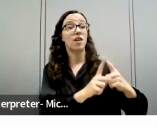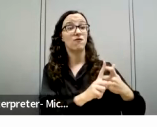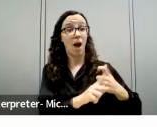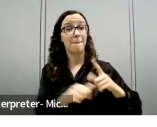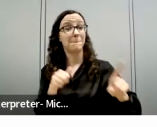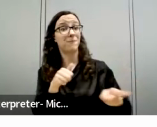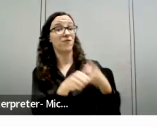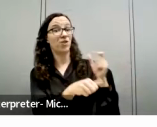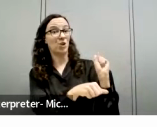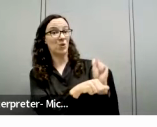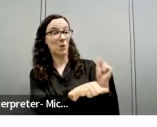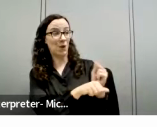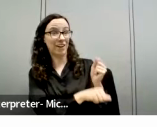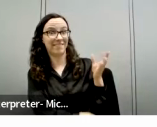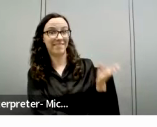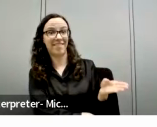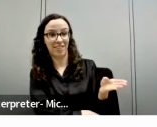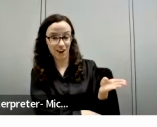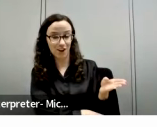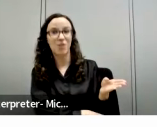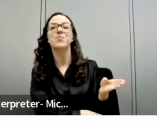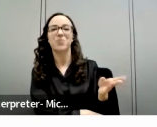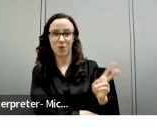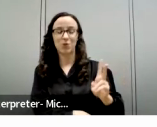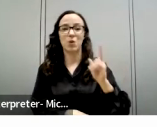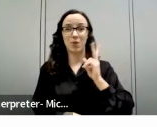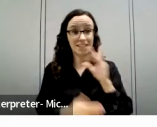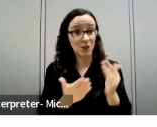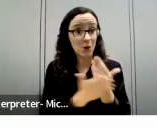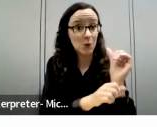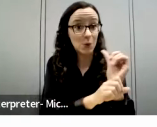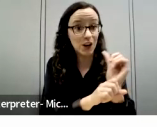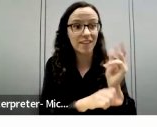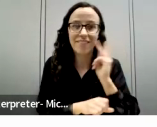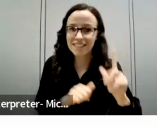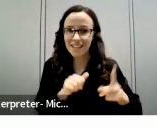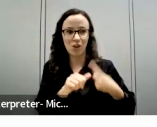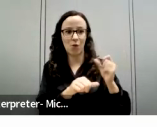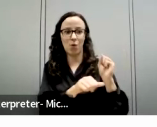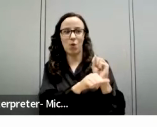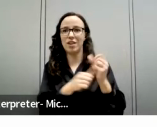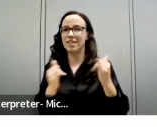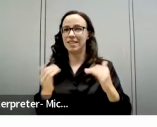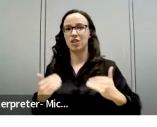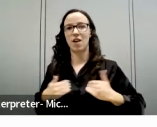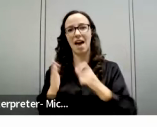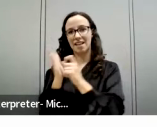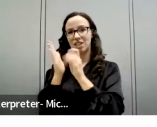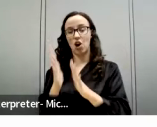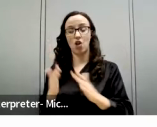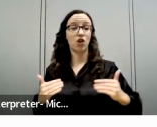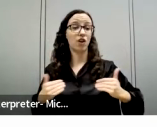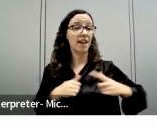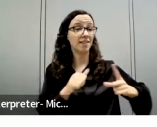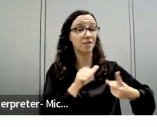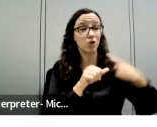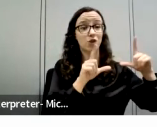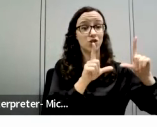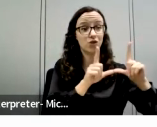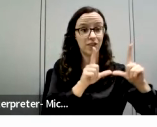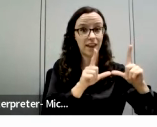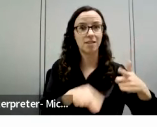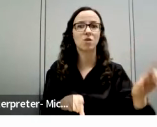so that anybody who's seeing this work can also see the original work. It still has the author, it has the original license, and then